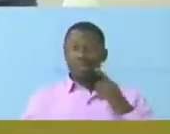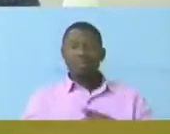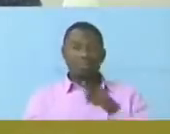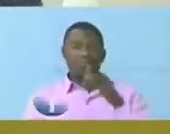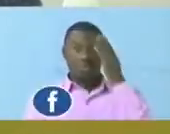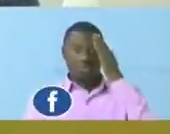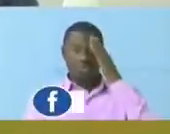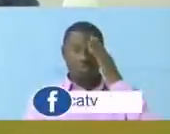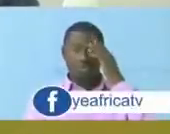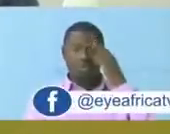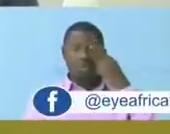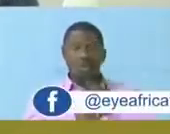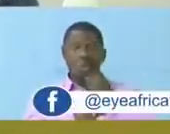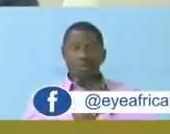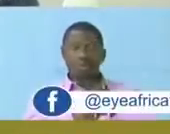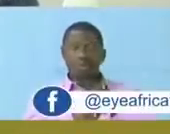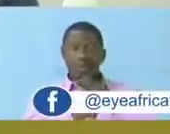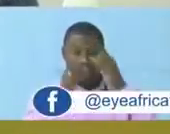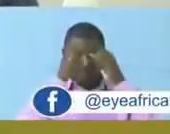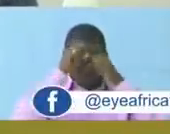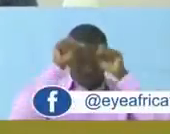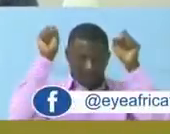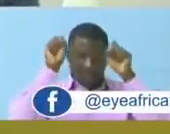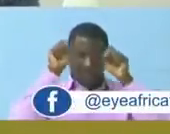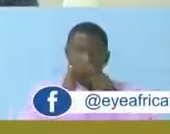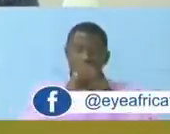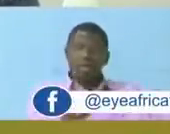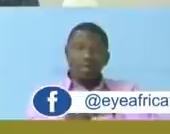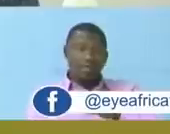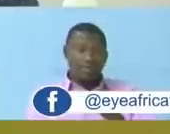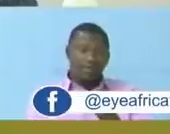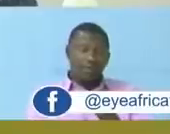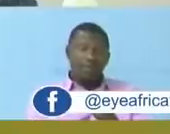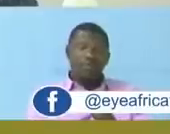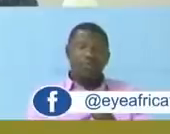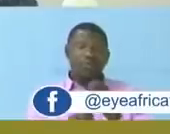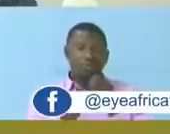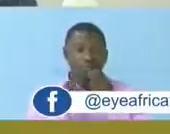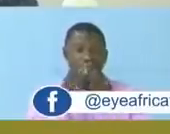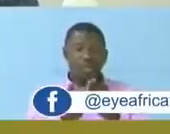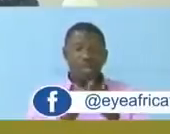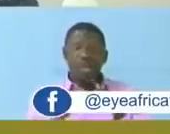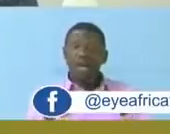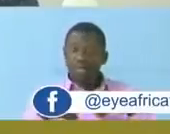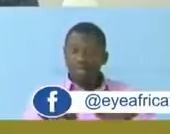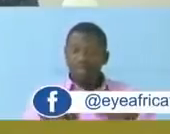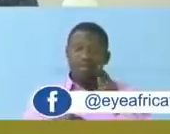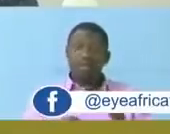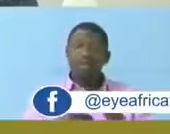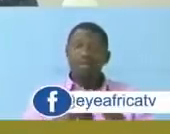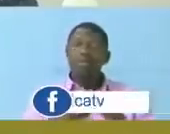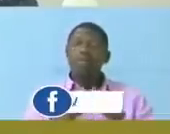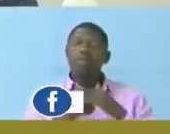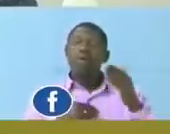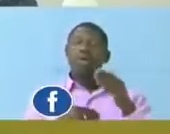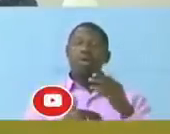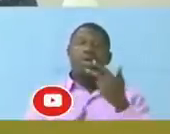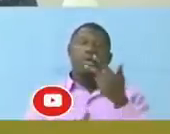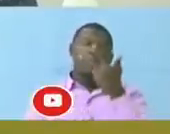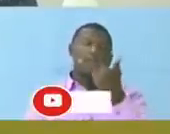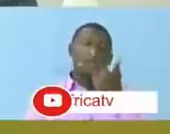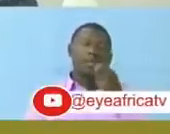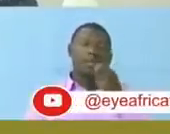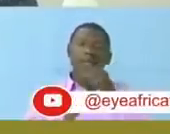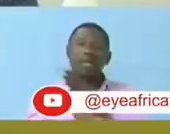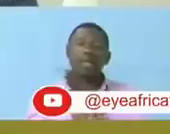government denied that more than 8 Ghanaians were arrested in this country.